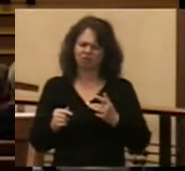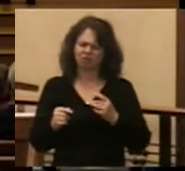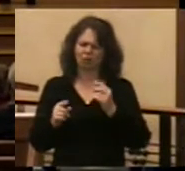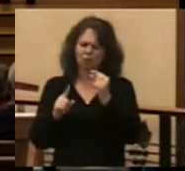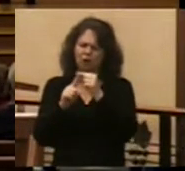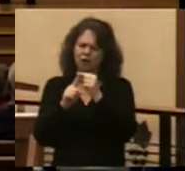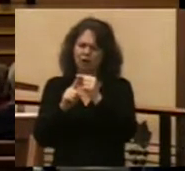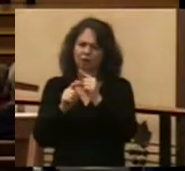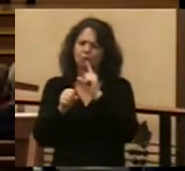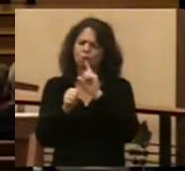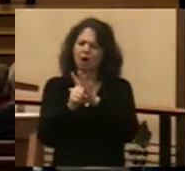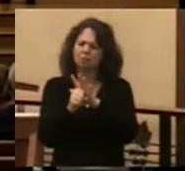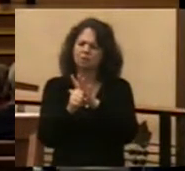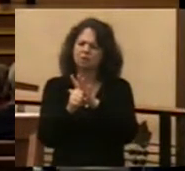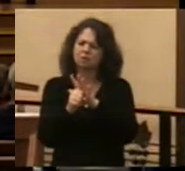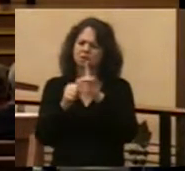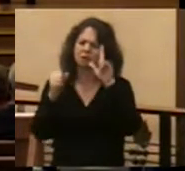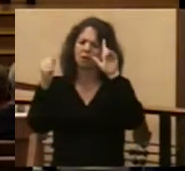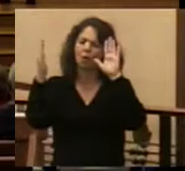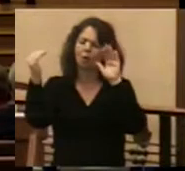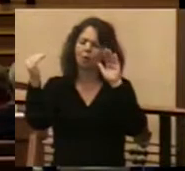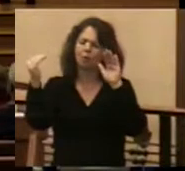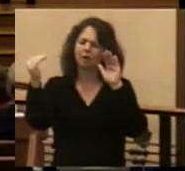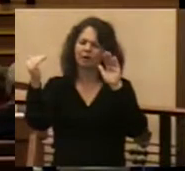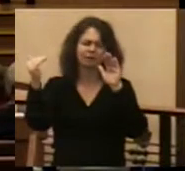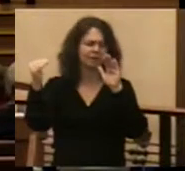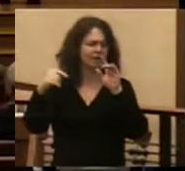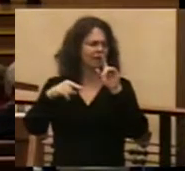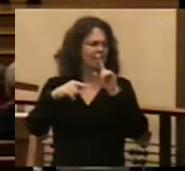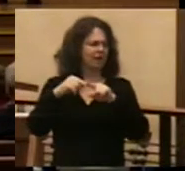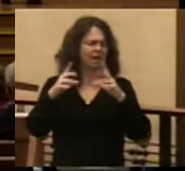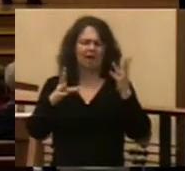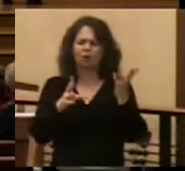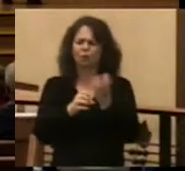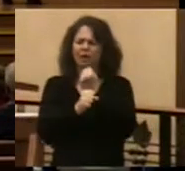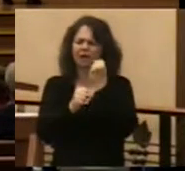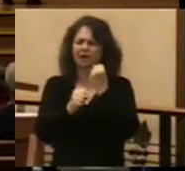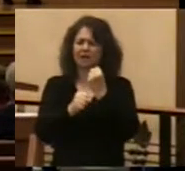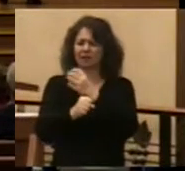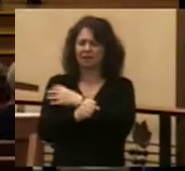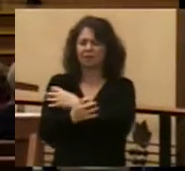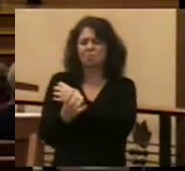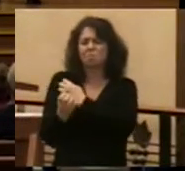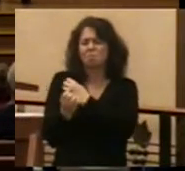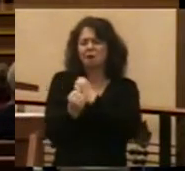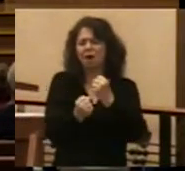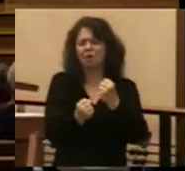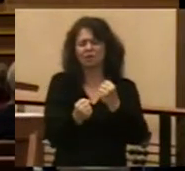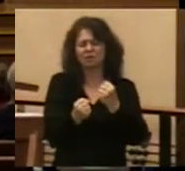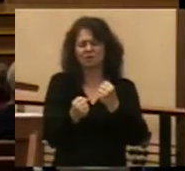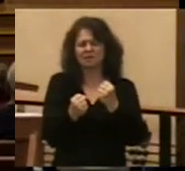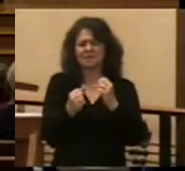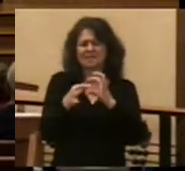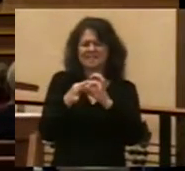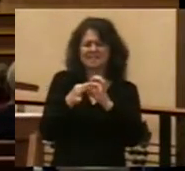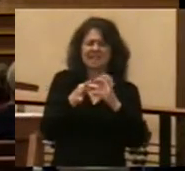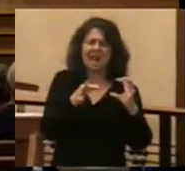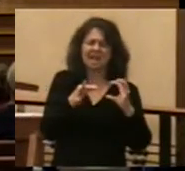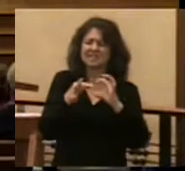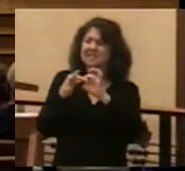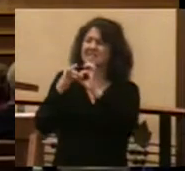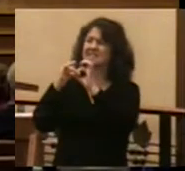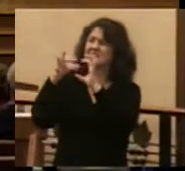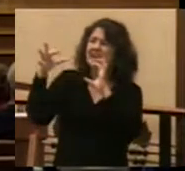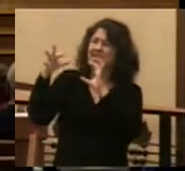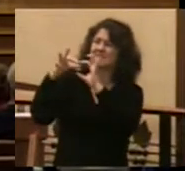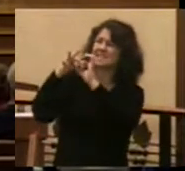hope. They cannot win the day. These powers that threaten to pull us away from faith or hope or promise cannot